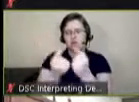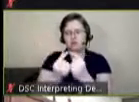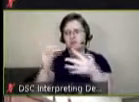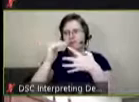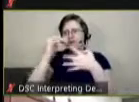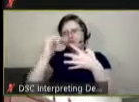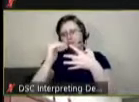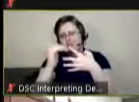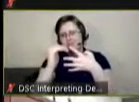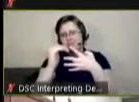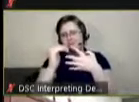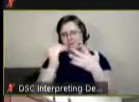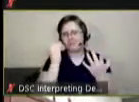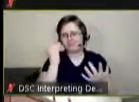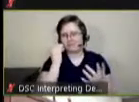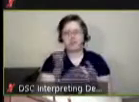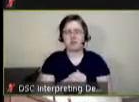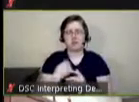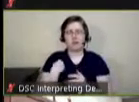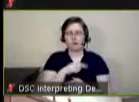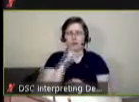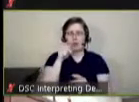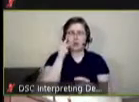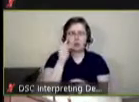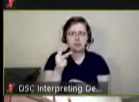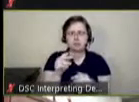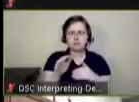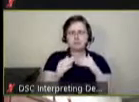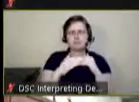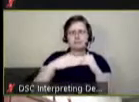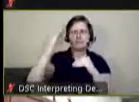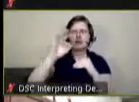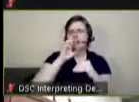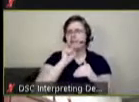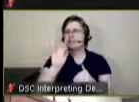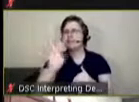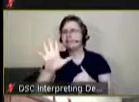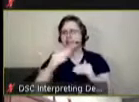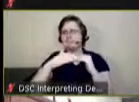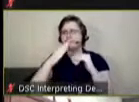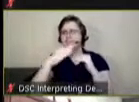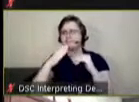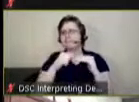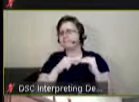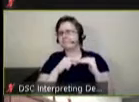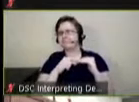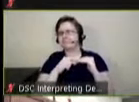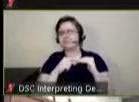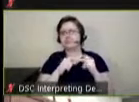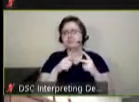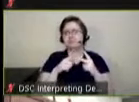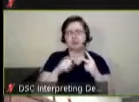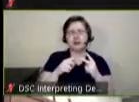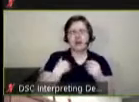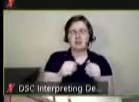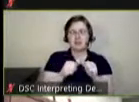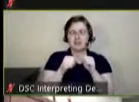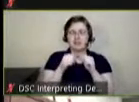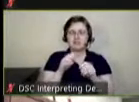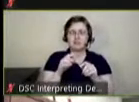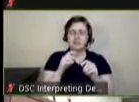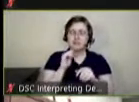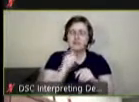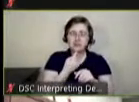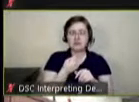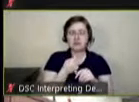tier. And we're really looking at Ohioans age 65 and older, those living with severe congenital developmental